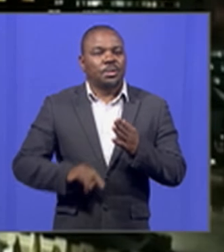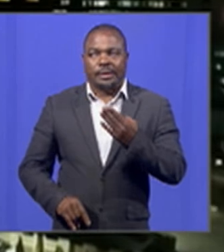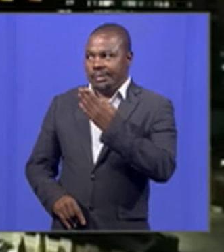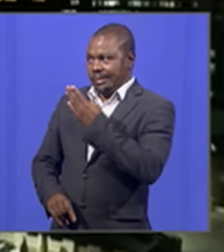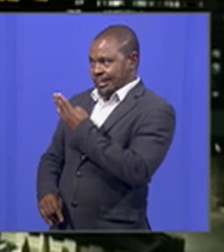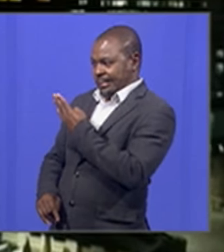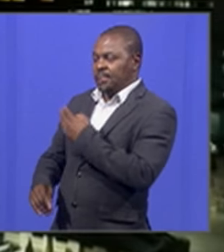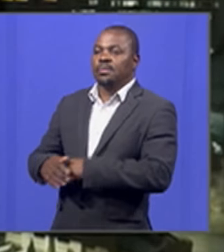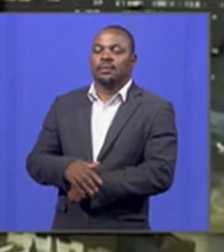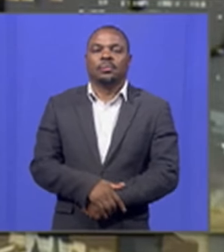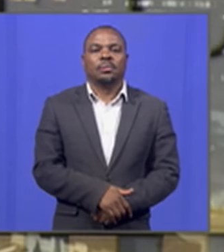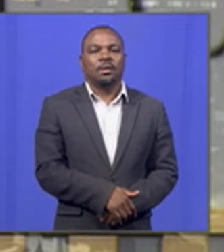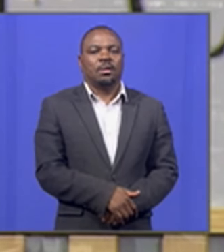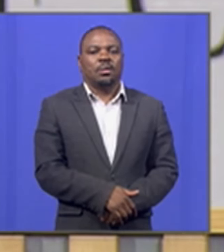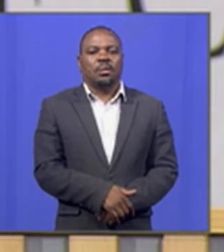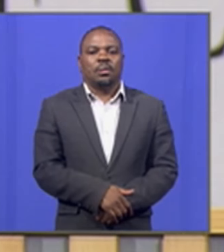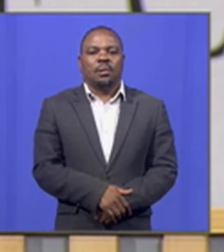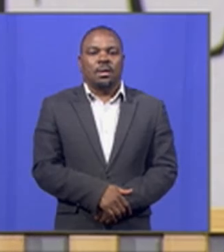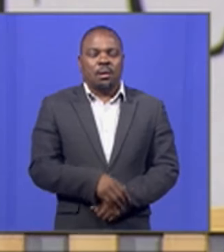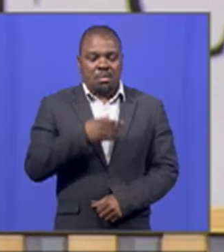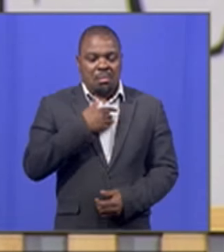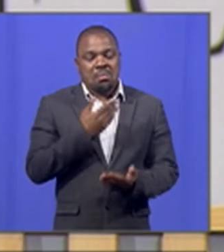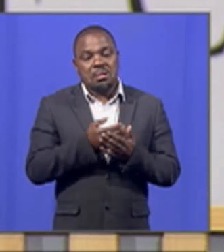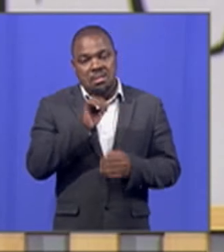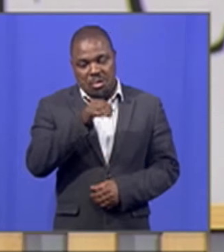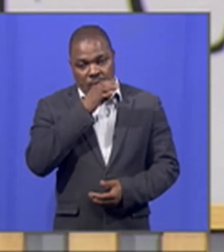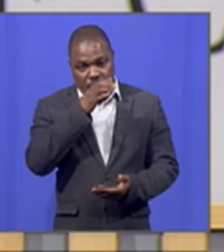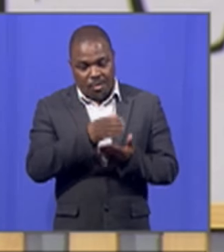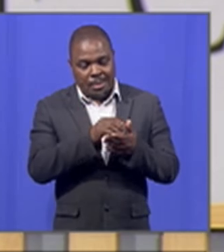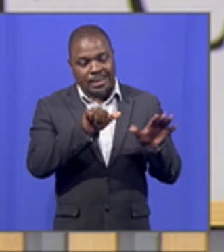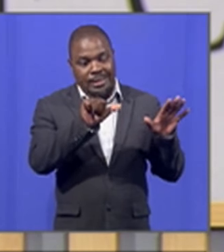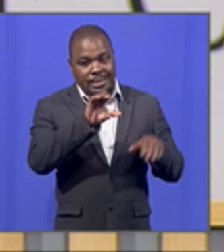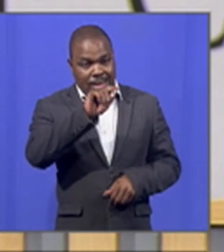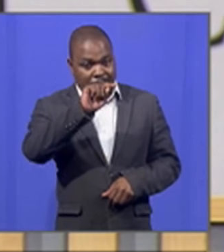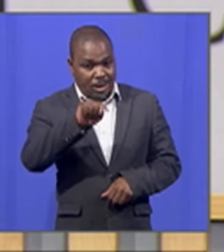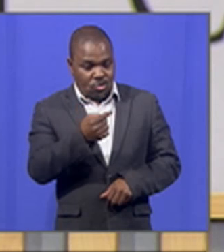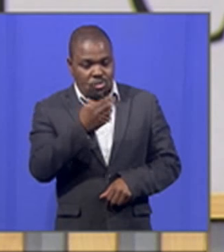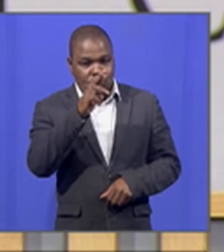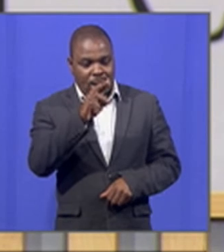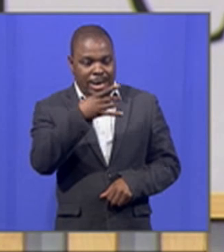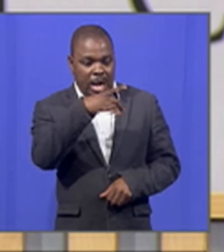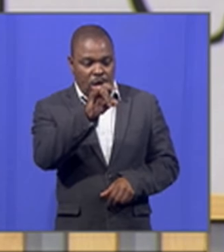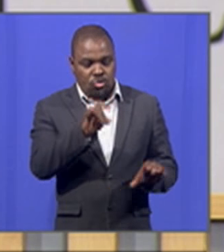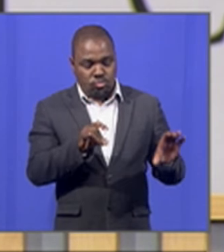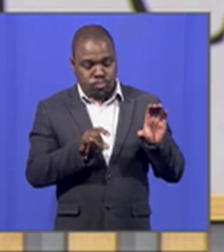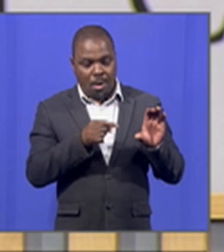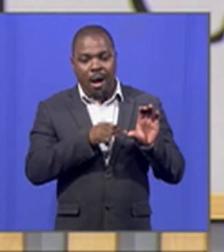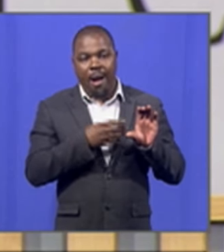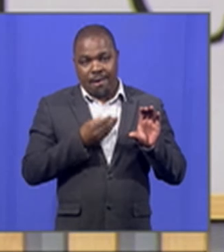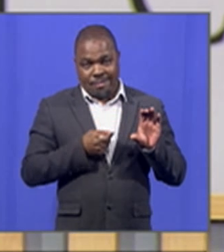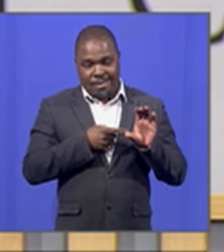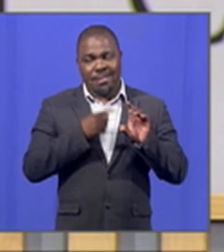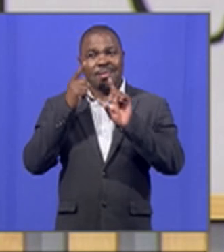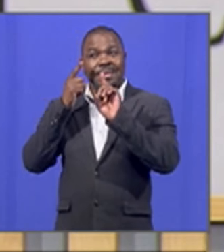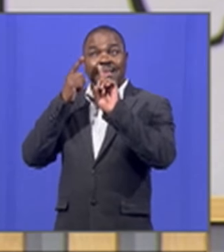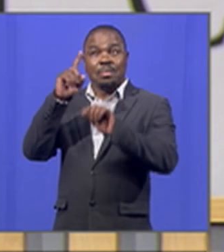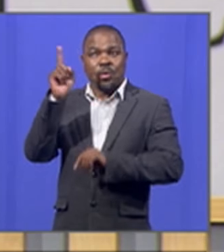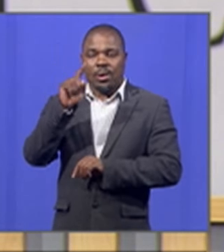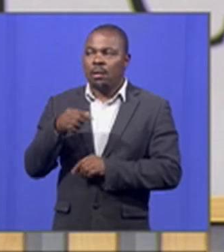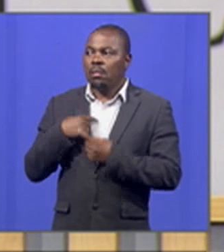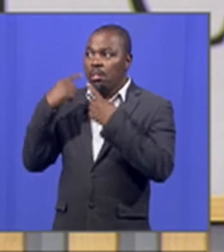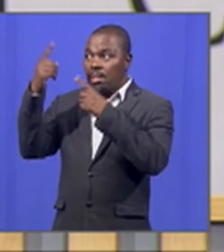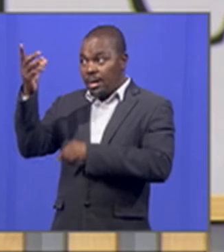tše. Confirm that the 60,000 rands cash that I had with me was intended to pay